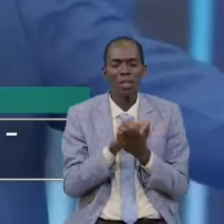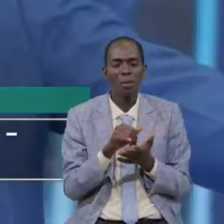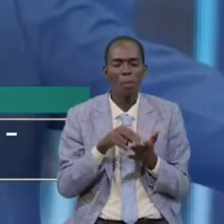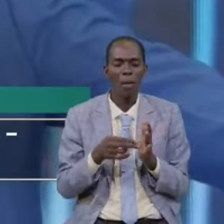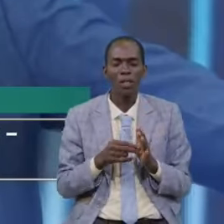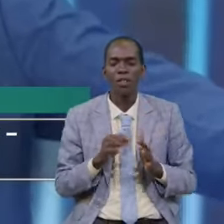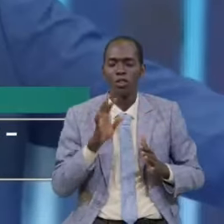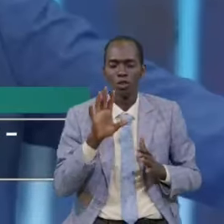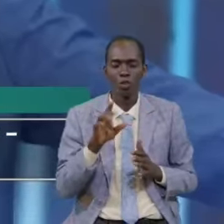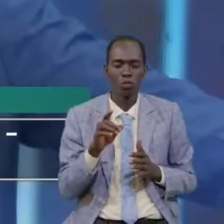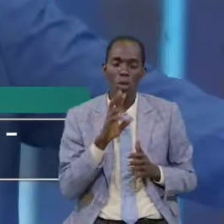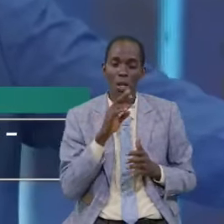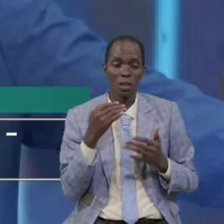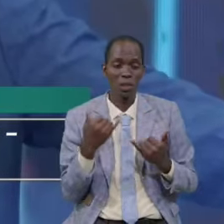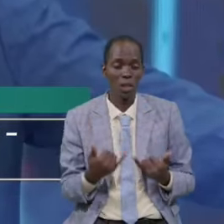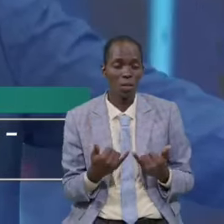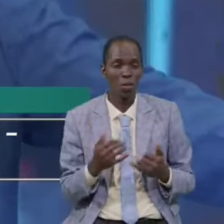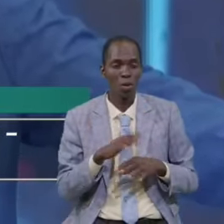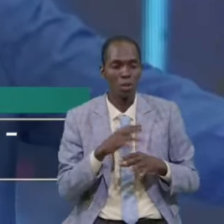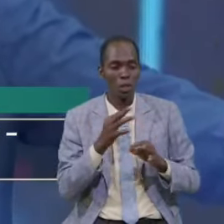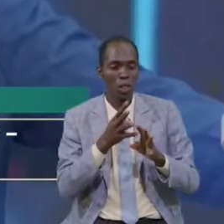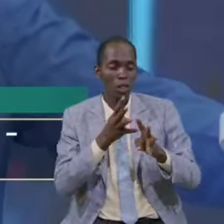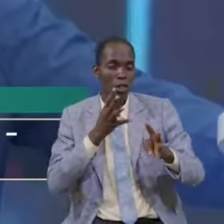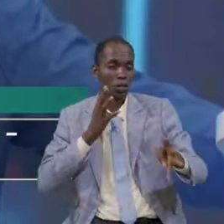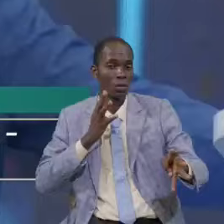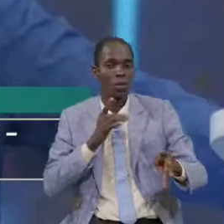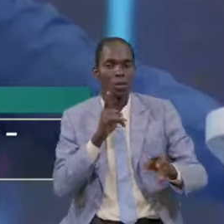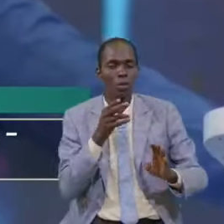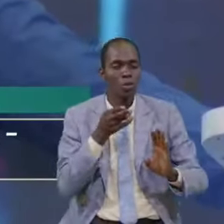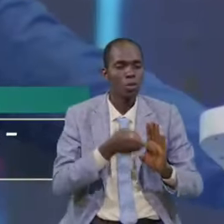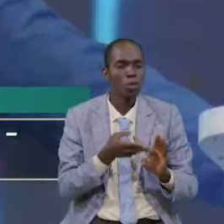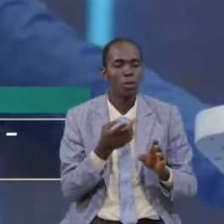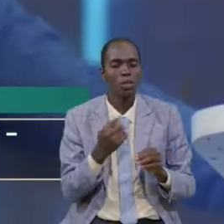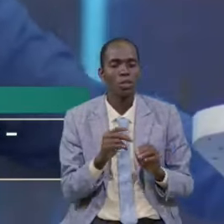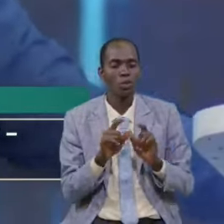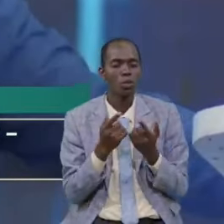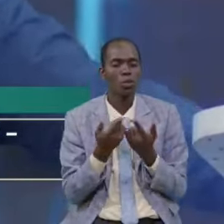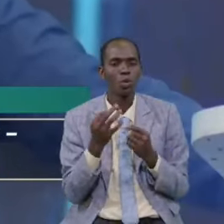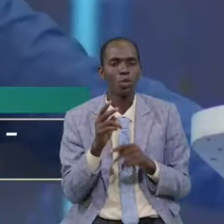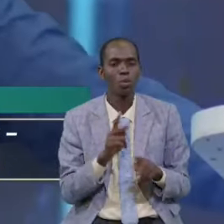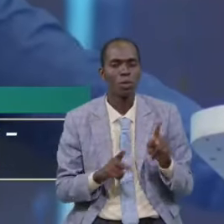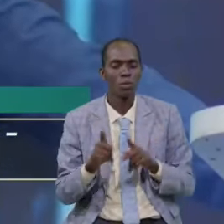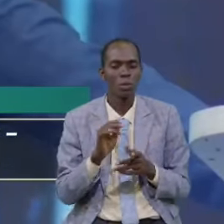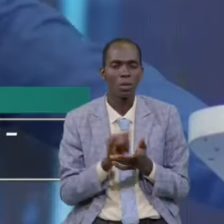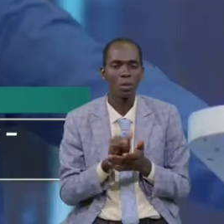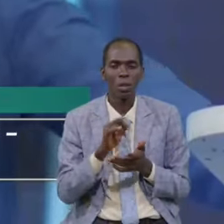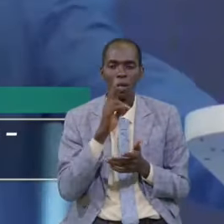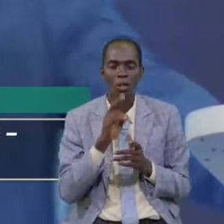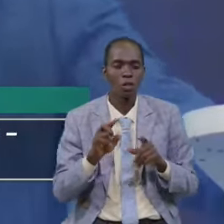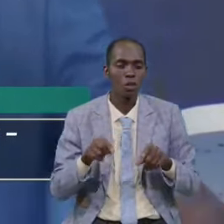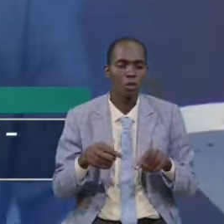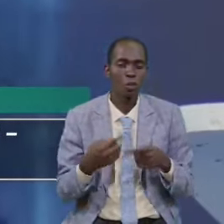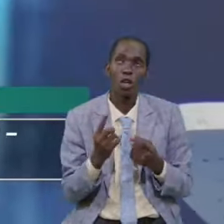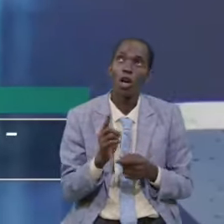and you joined the company of the people who are going up and they are growing towards